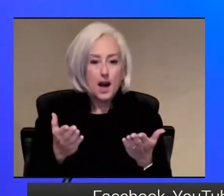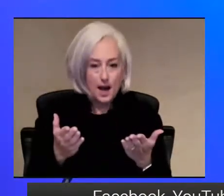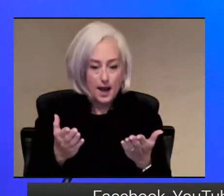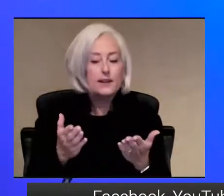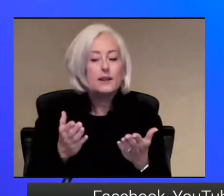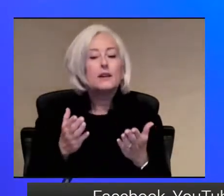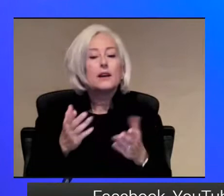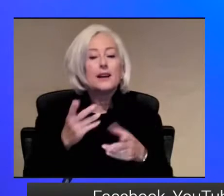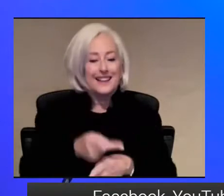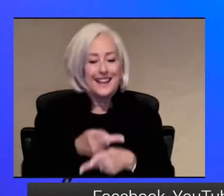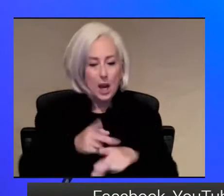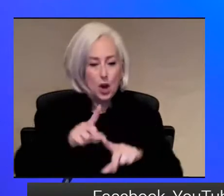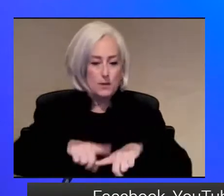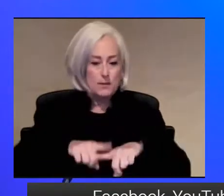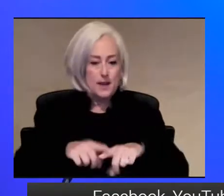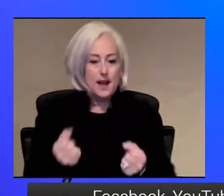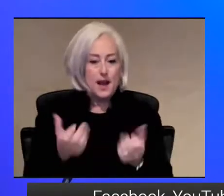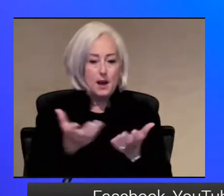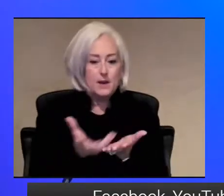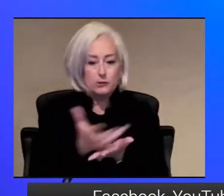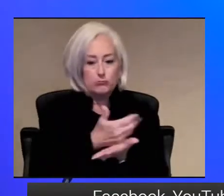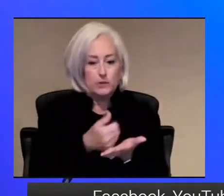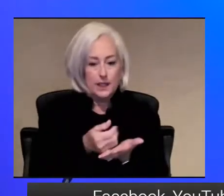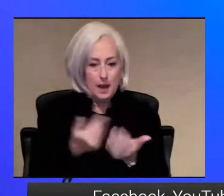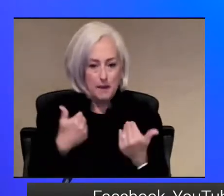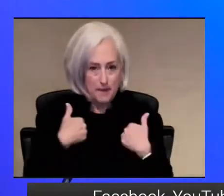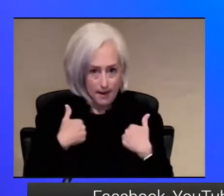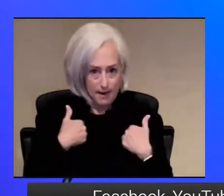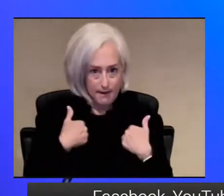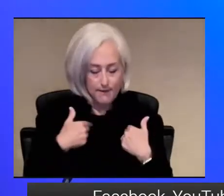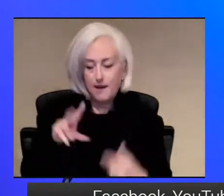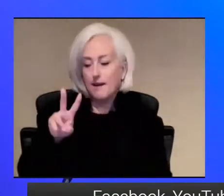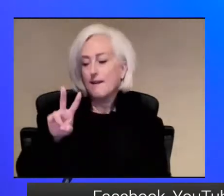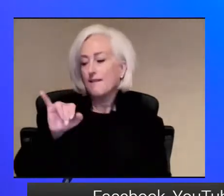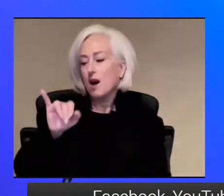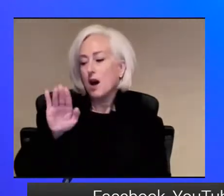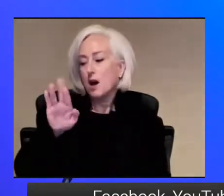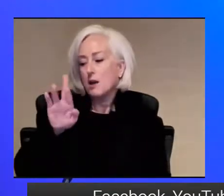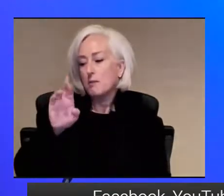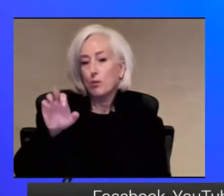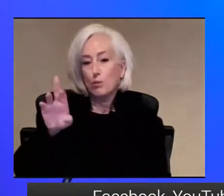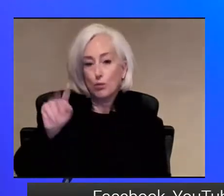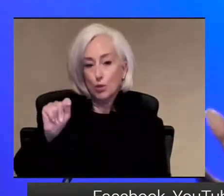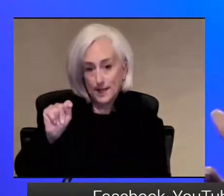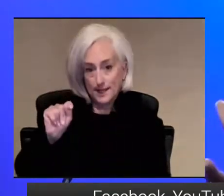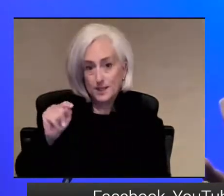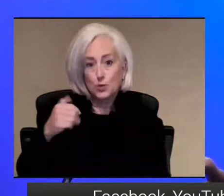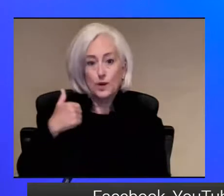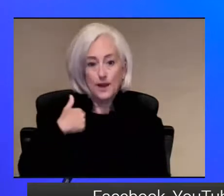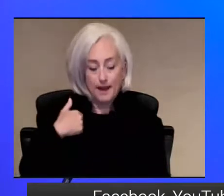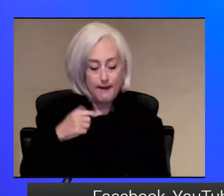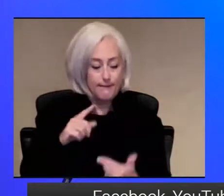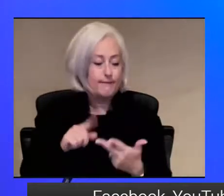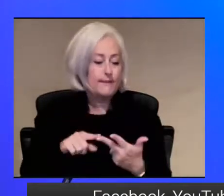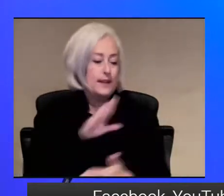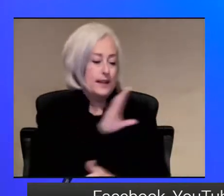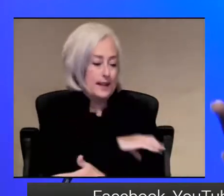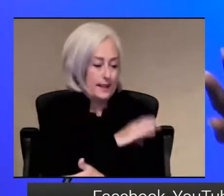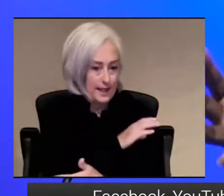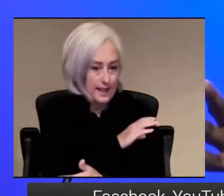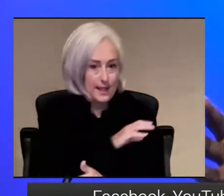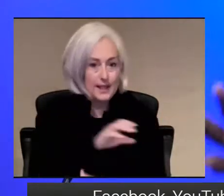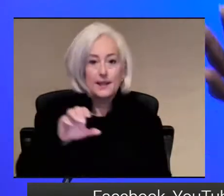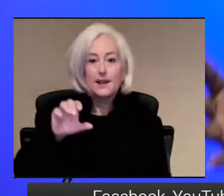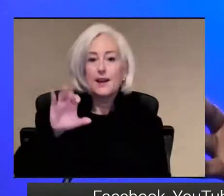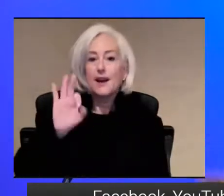have our Moms Clinic, we have Vibrant, we have all the community, our clinics, our safety net clinics, our FQHCs,